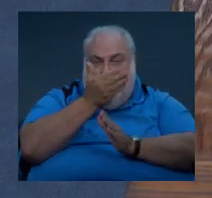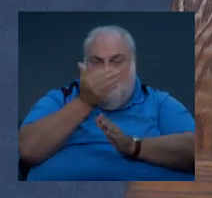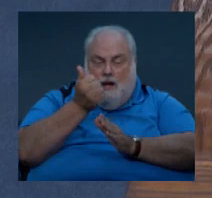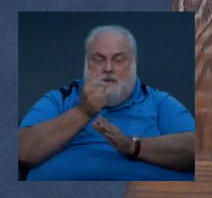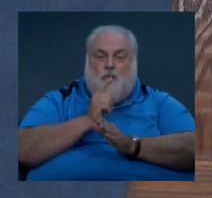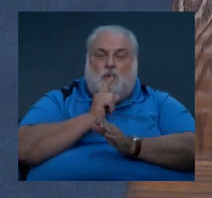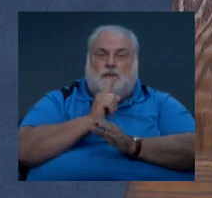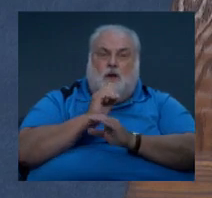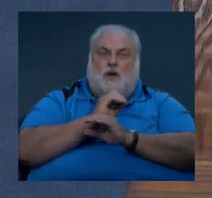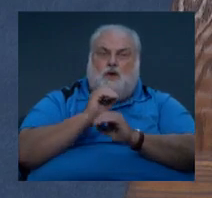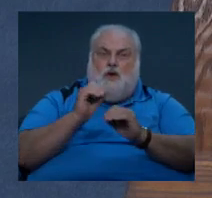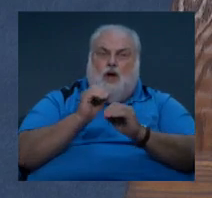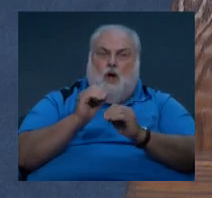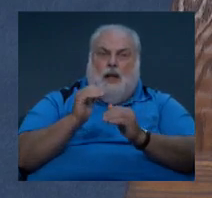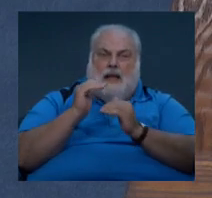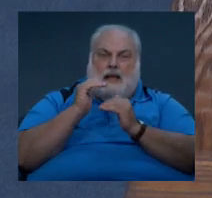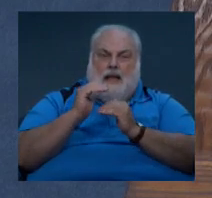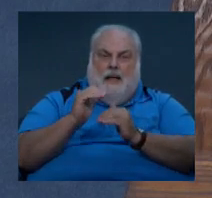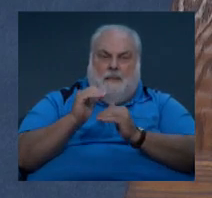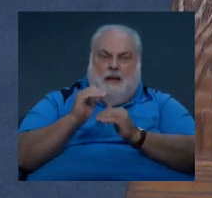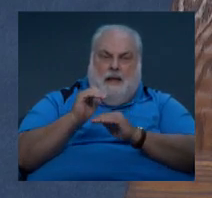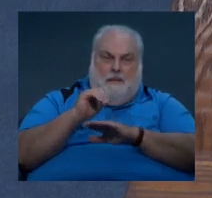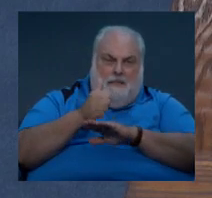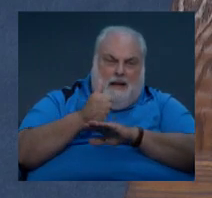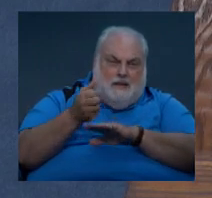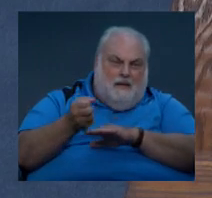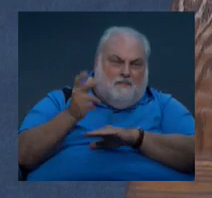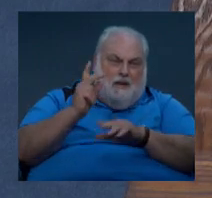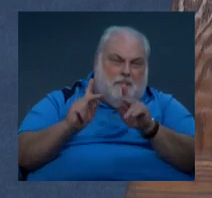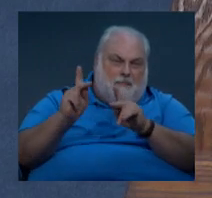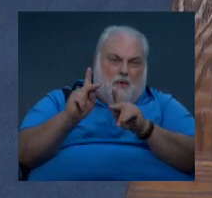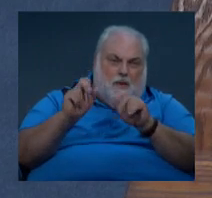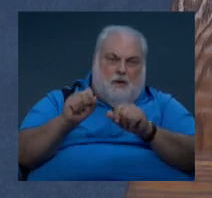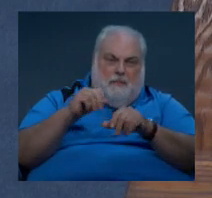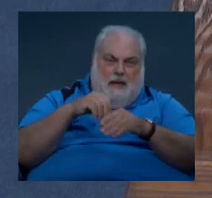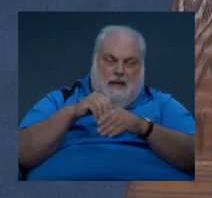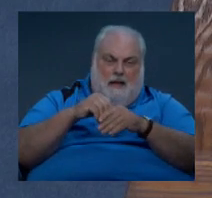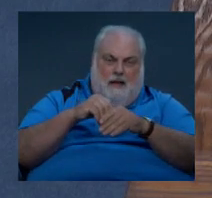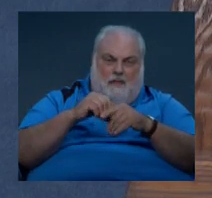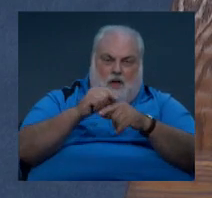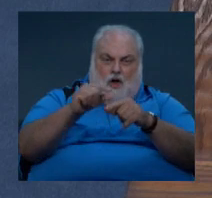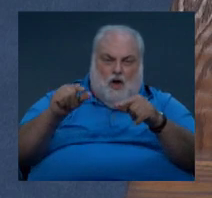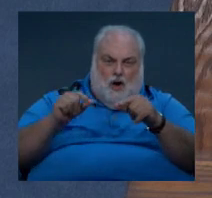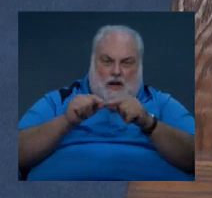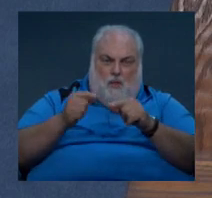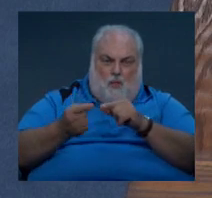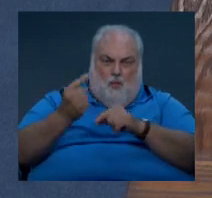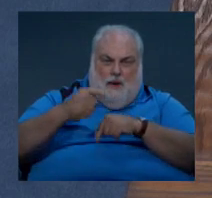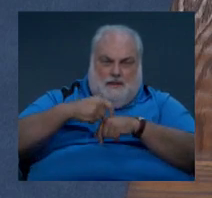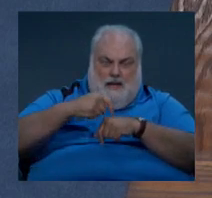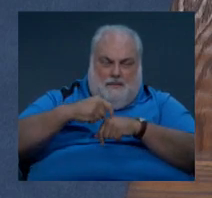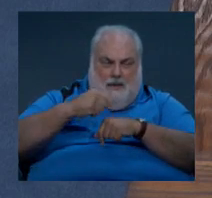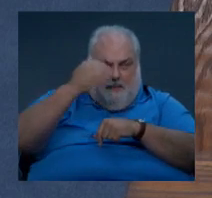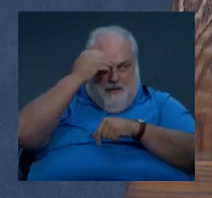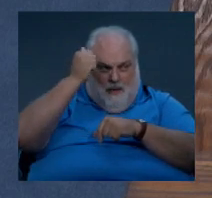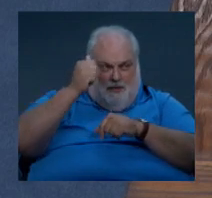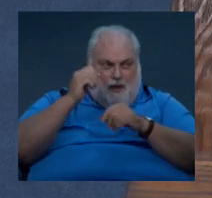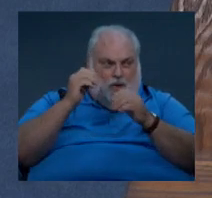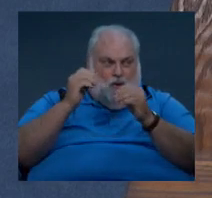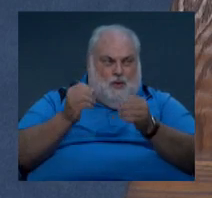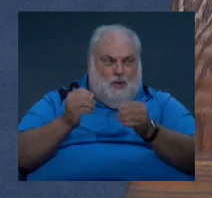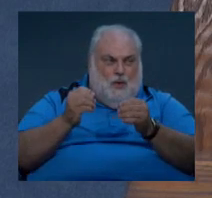was no limit placed on the number of people who would be in the garden at one time, and because there